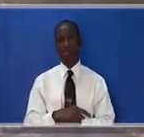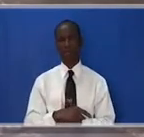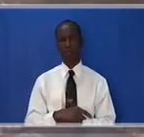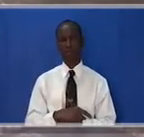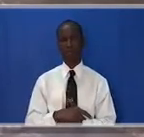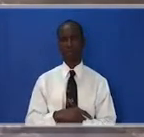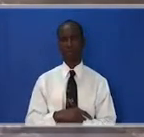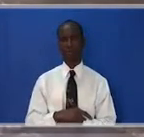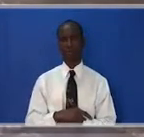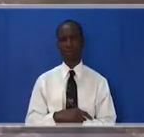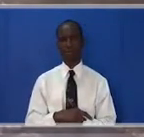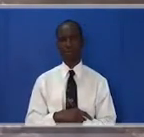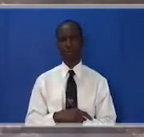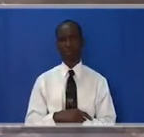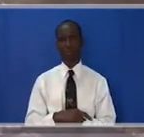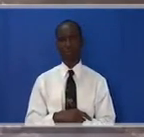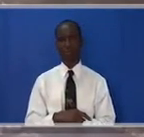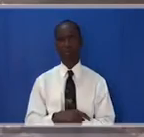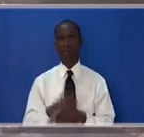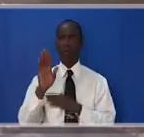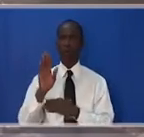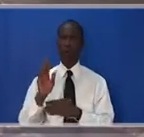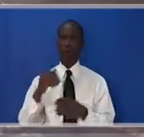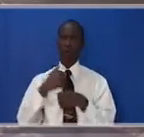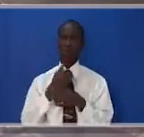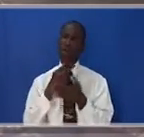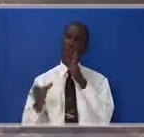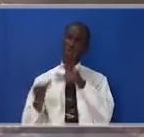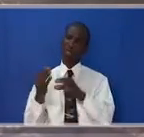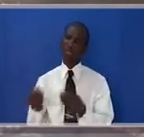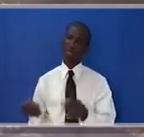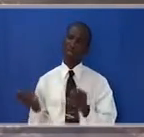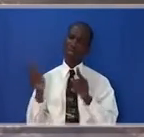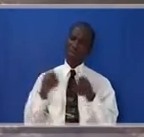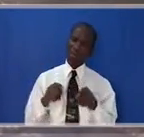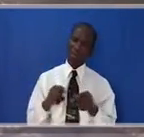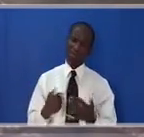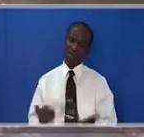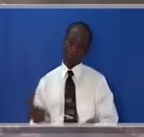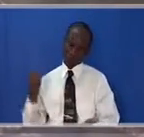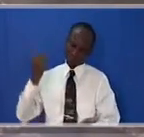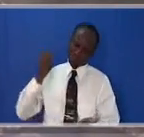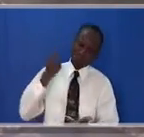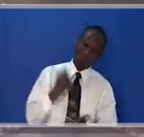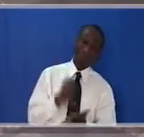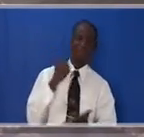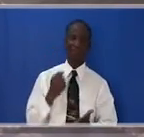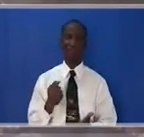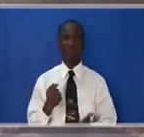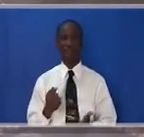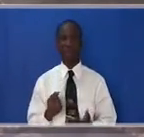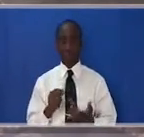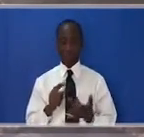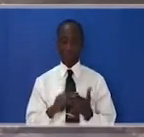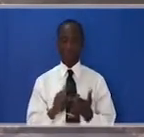obekan ye ma ma apostle e honhom kronkron beto aso na apostles no twro ye no. Or say, or